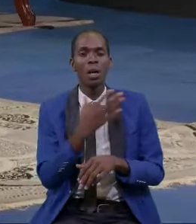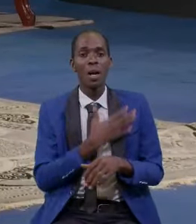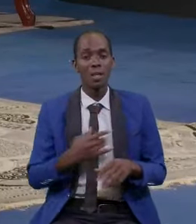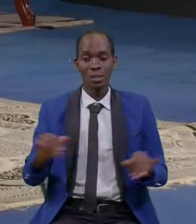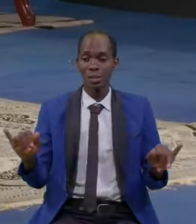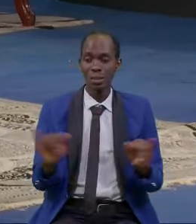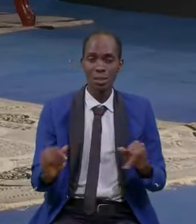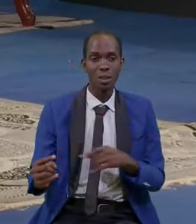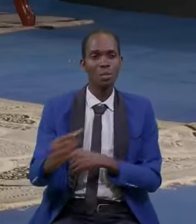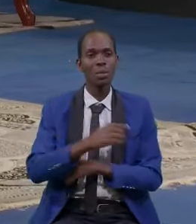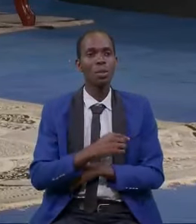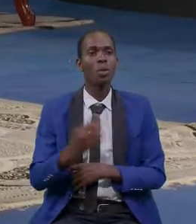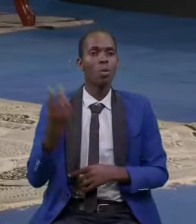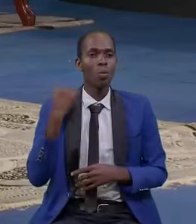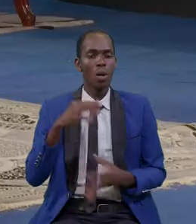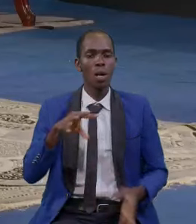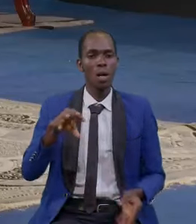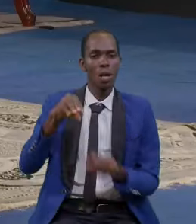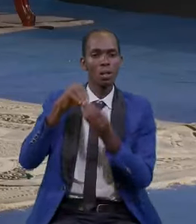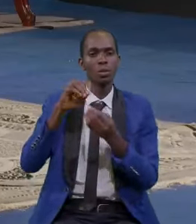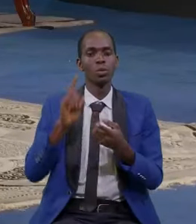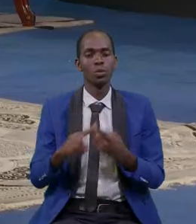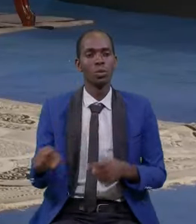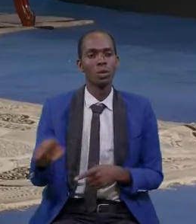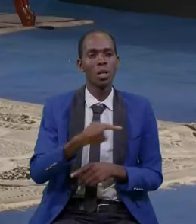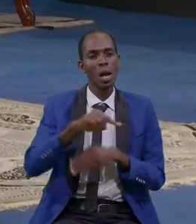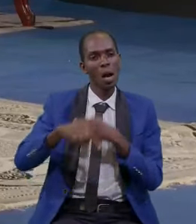were added unto them about 3,000 souls. In